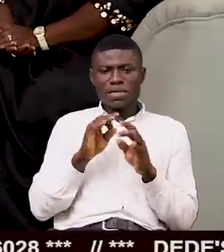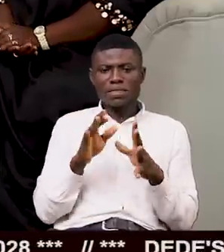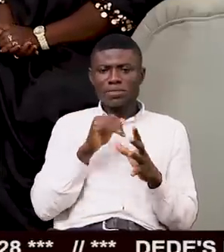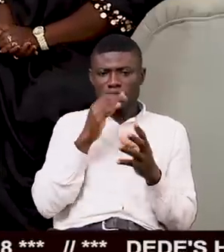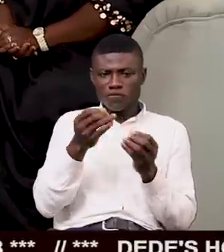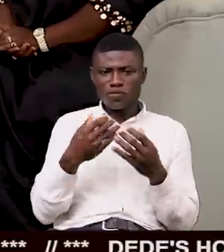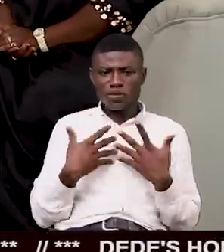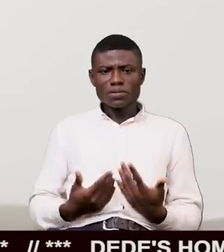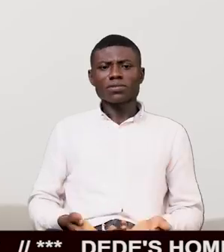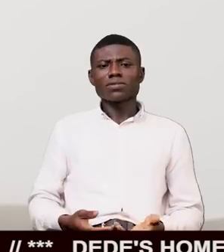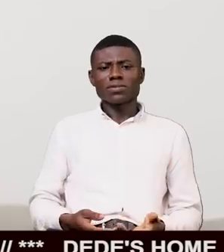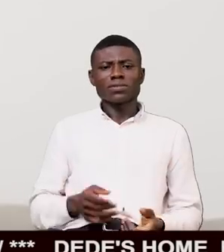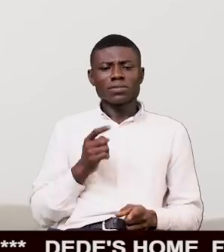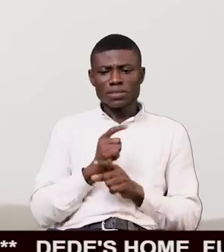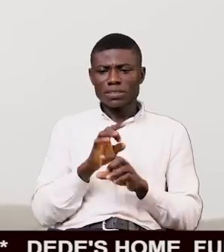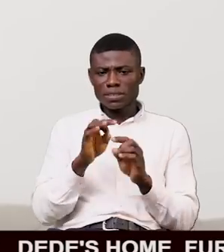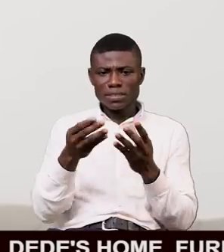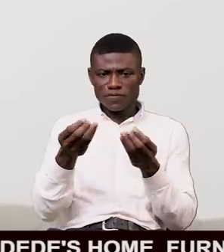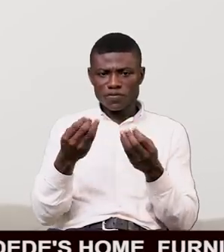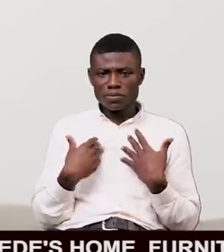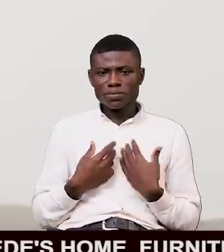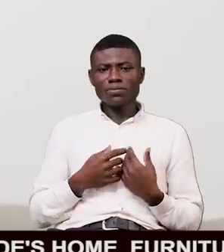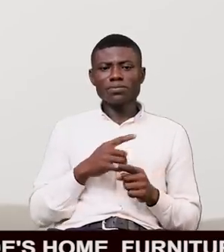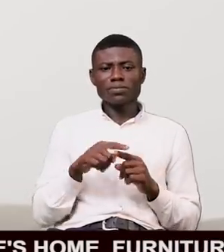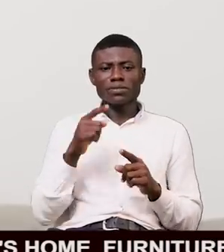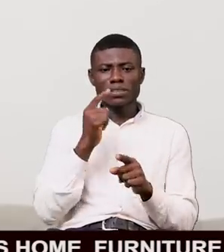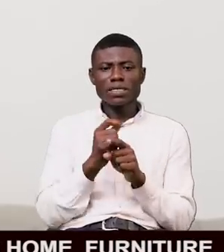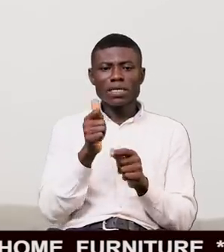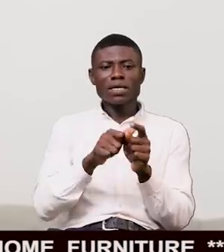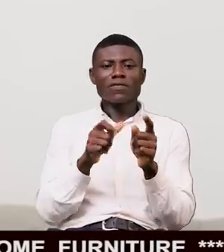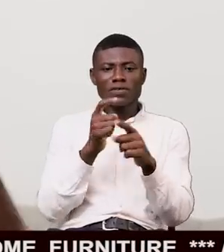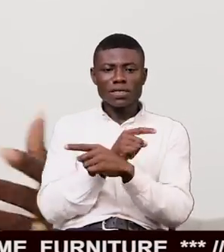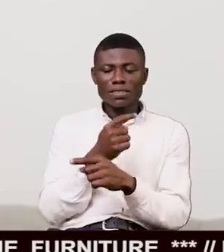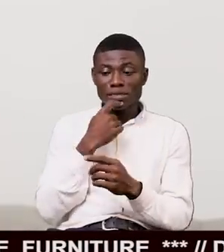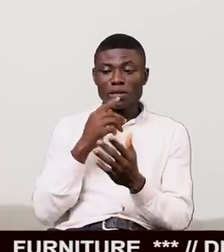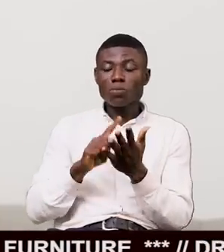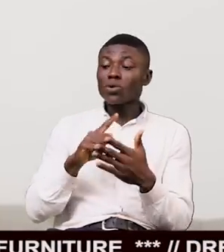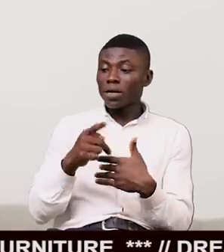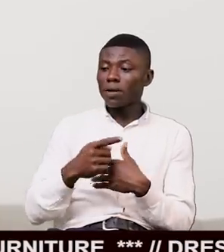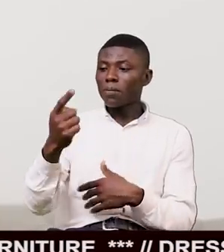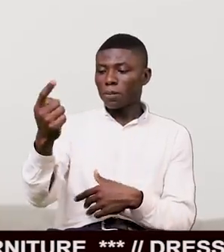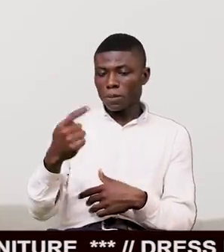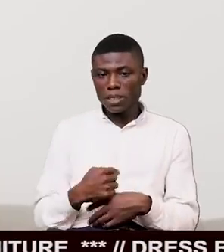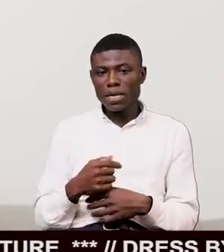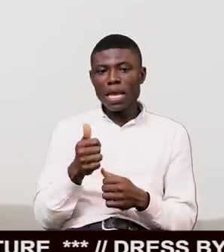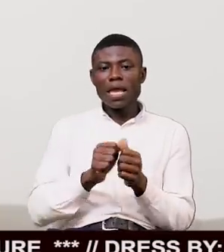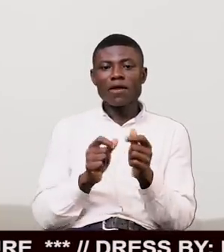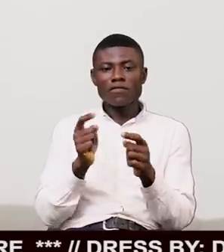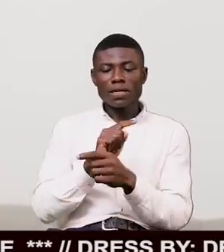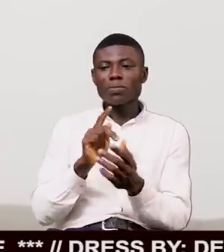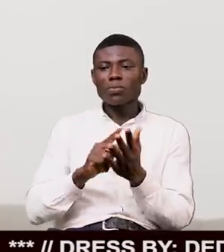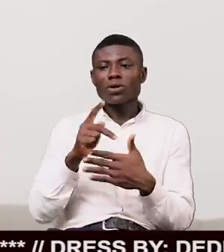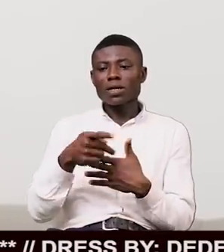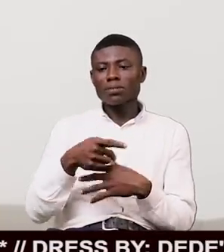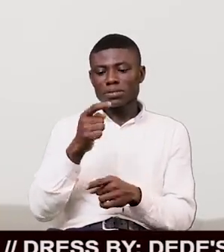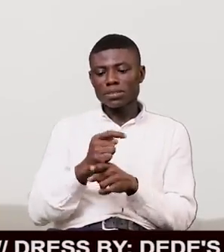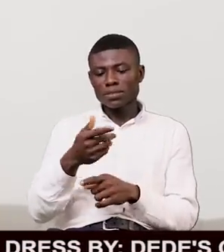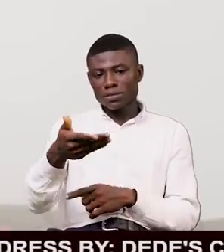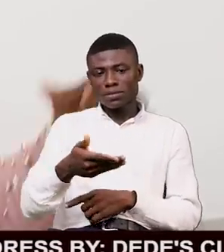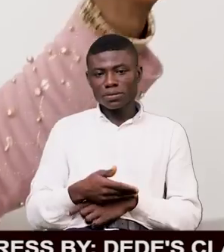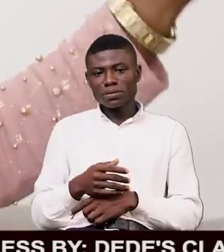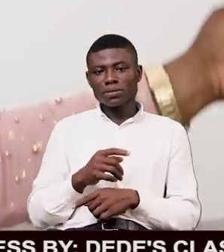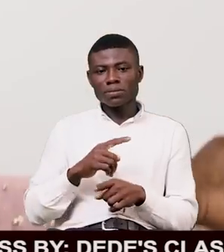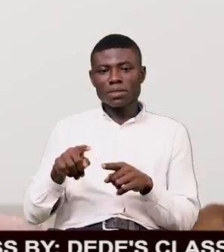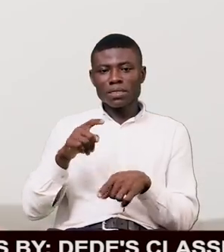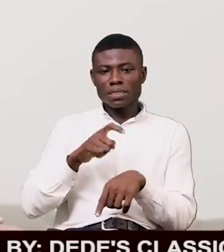me da. Oh no, that one can't hold them. To no answer the bia, yes, oh yeah, program was sorry. Iti brande best rame, brande best rame. That time I